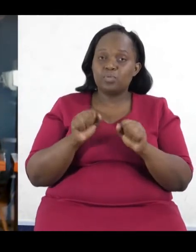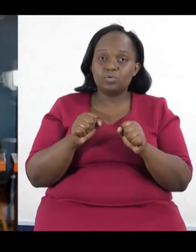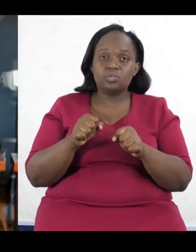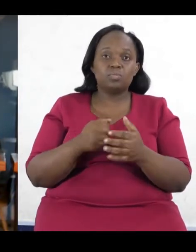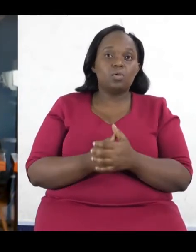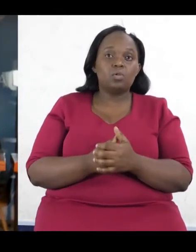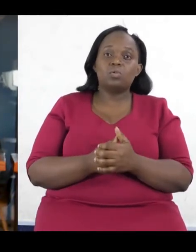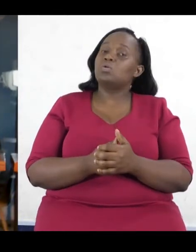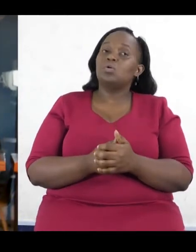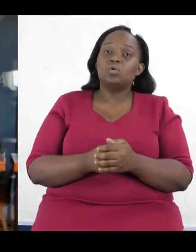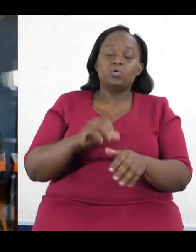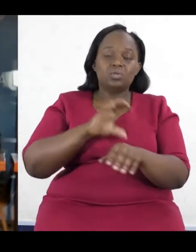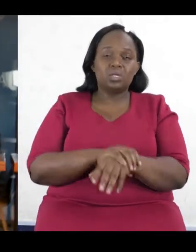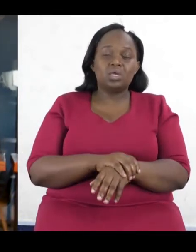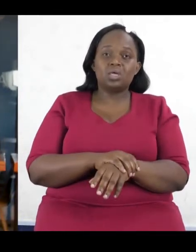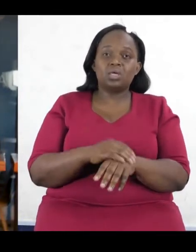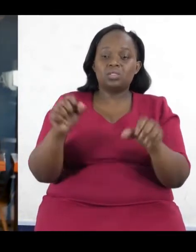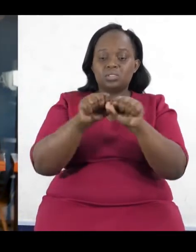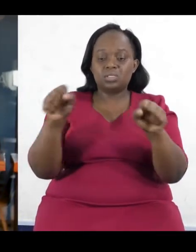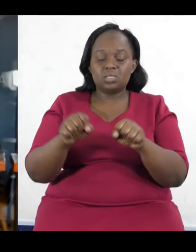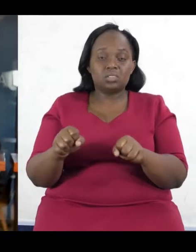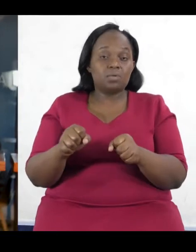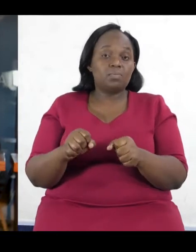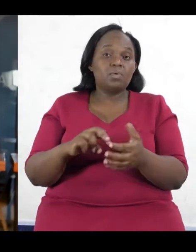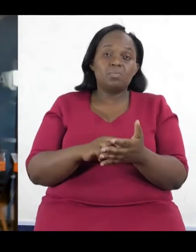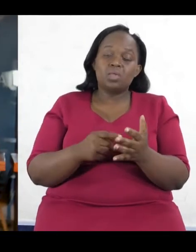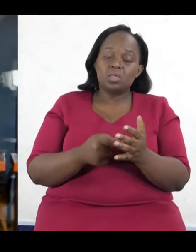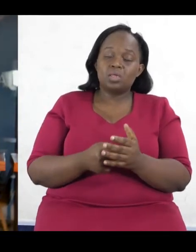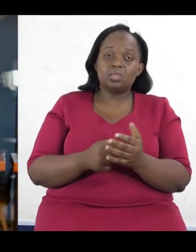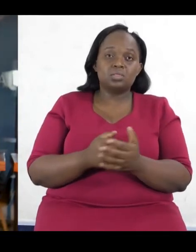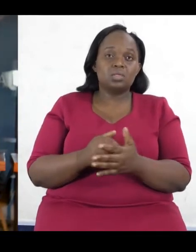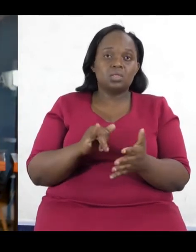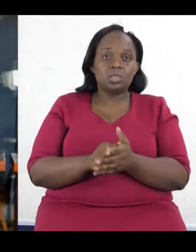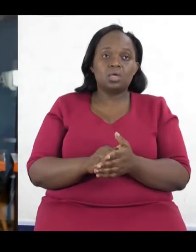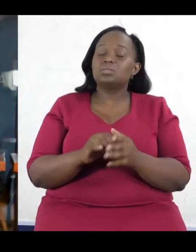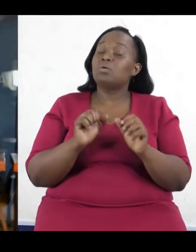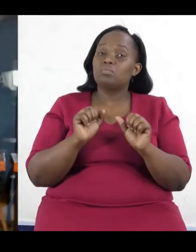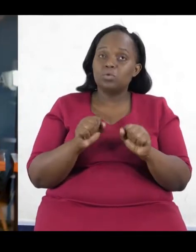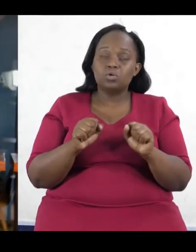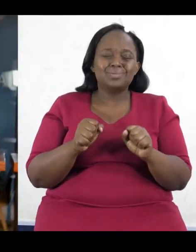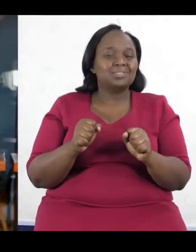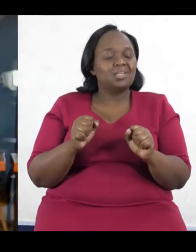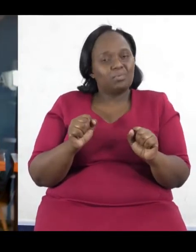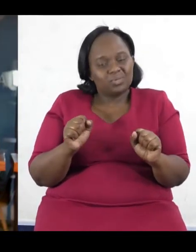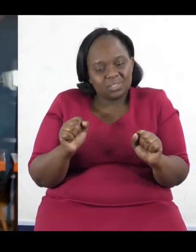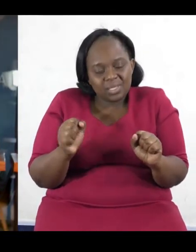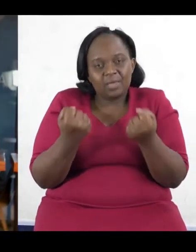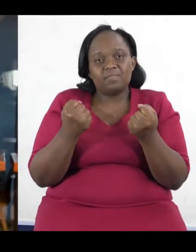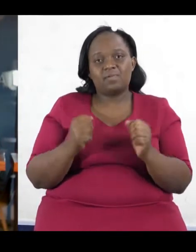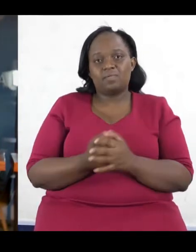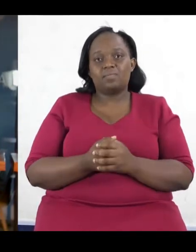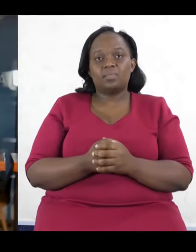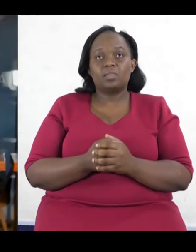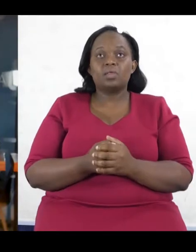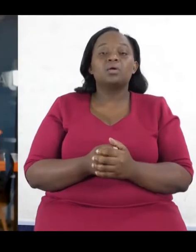into getting to have good storage systems, then that would mean that we could save, for a rainy season.